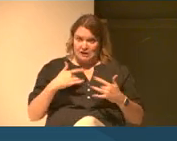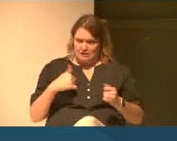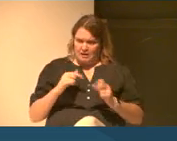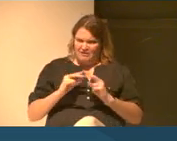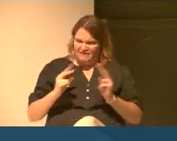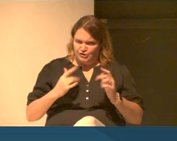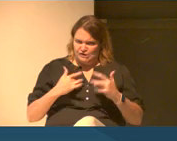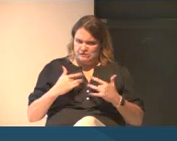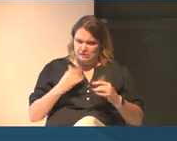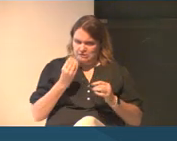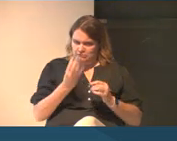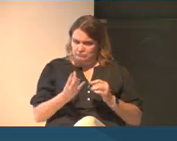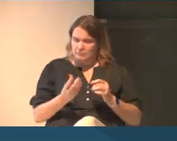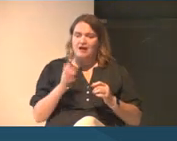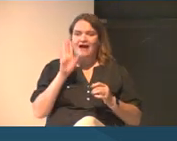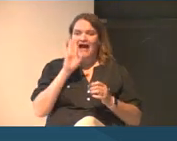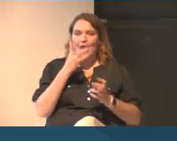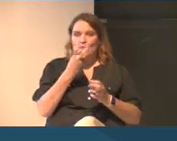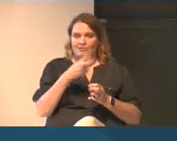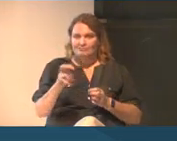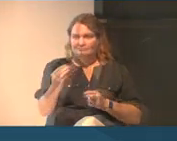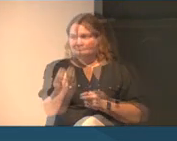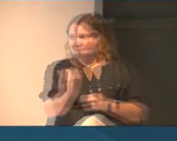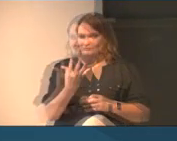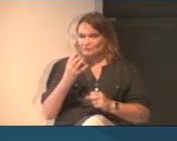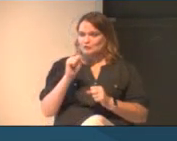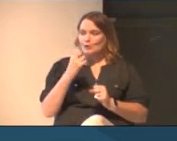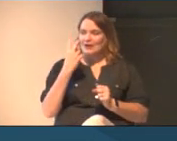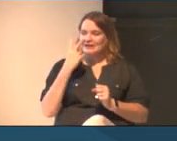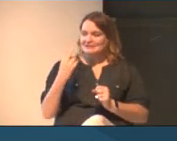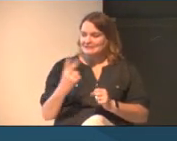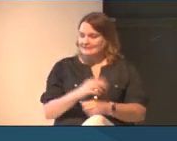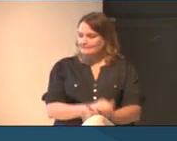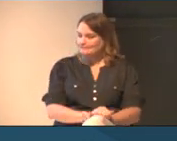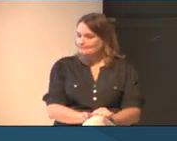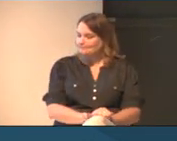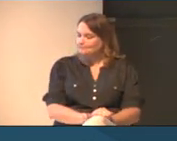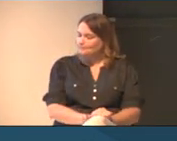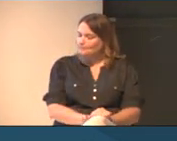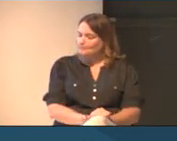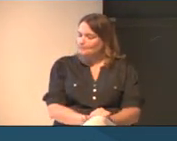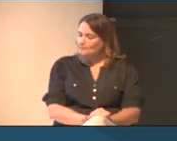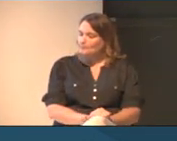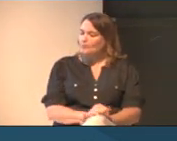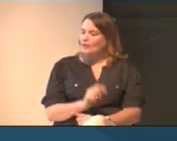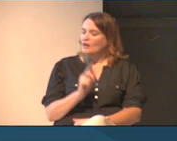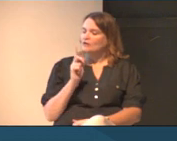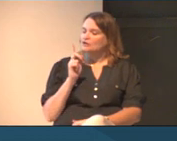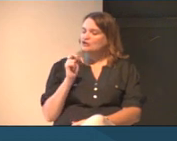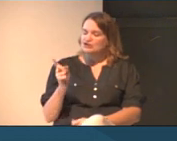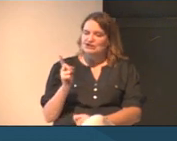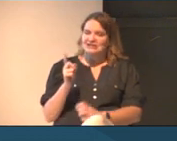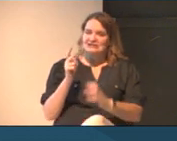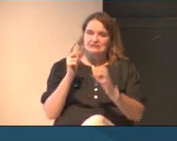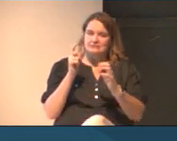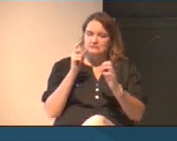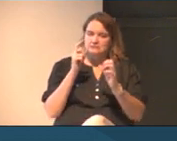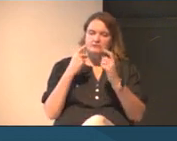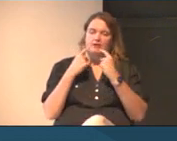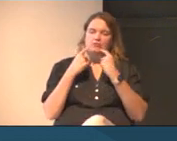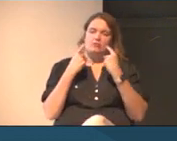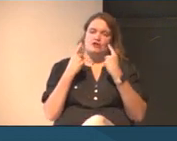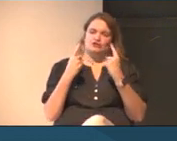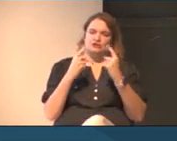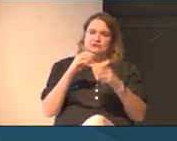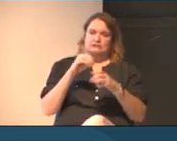I'm gonna go ahead and switch this over so you can see her full title. She's an absolute legend in the marine science world. She's